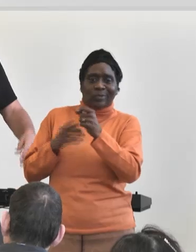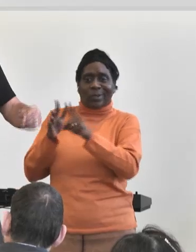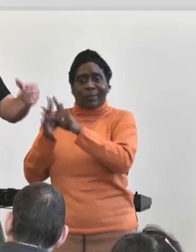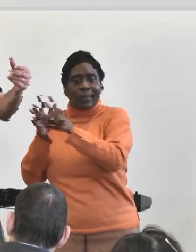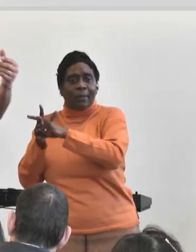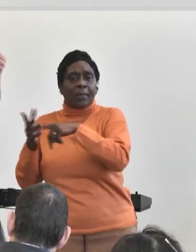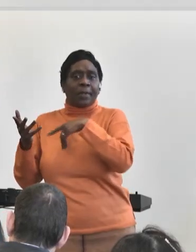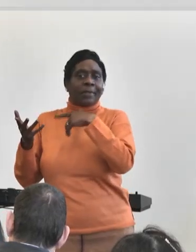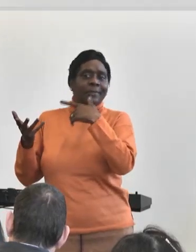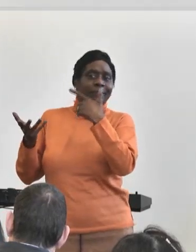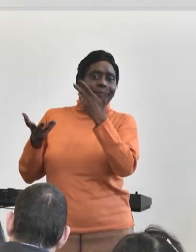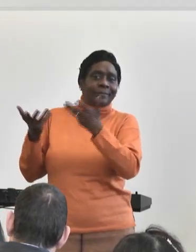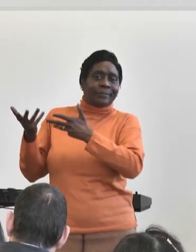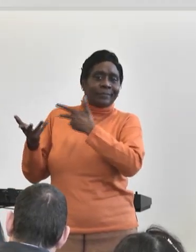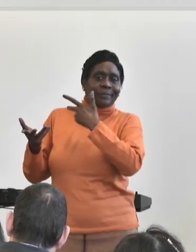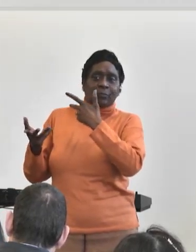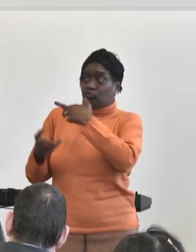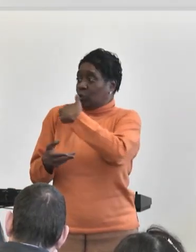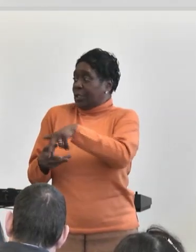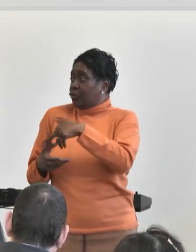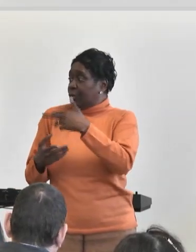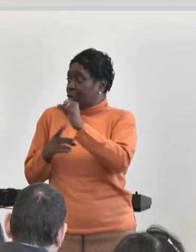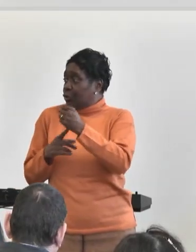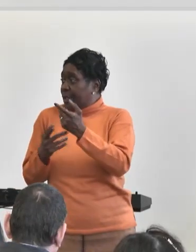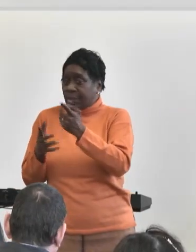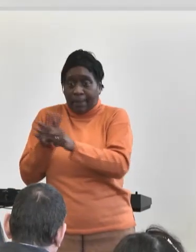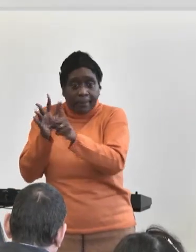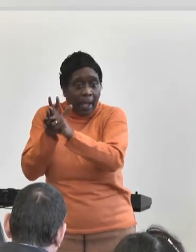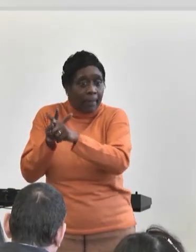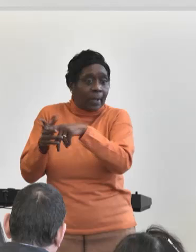They ruled in religious matters.